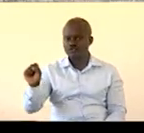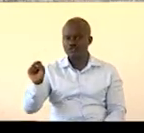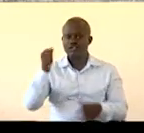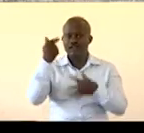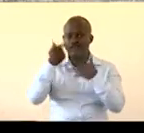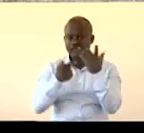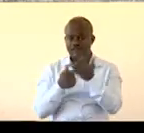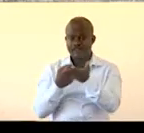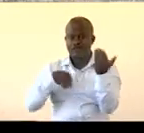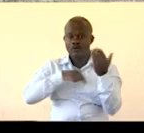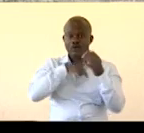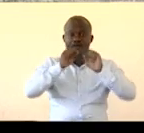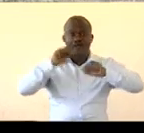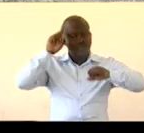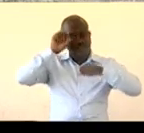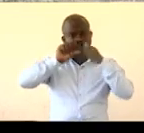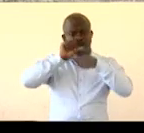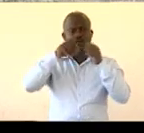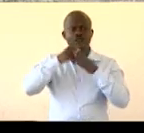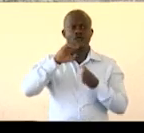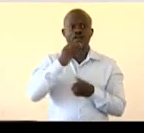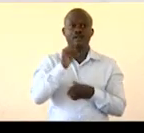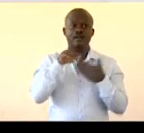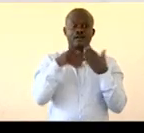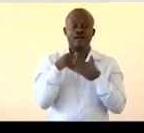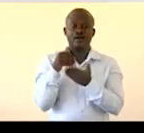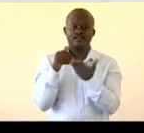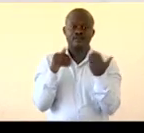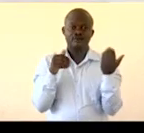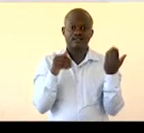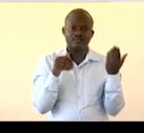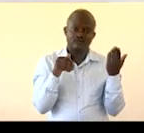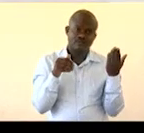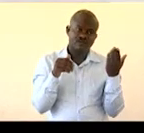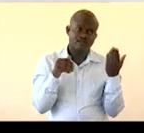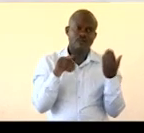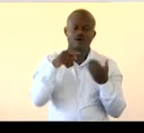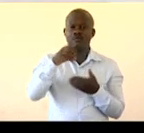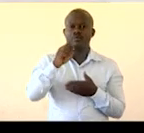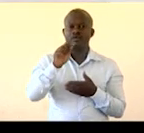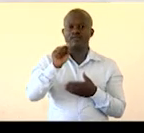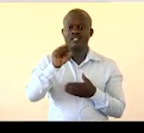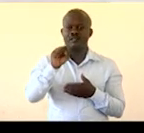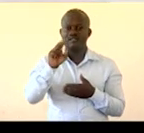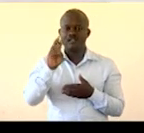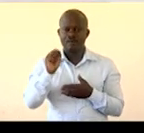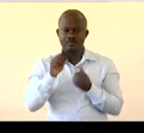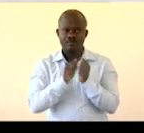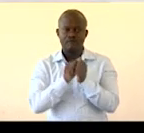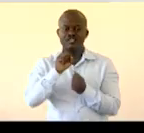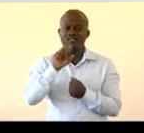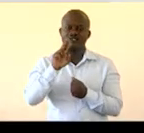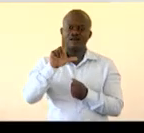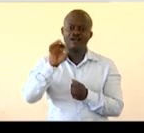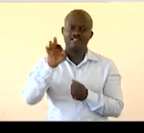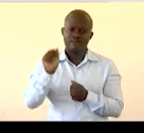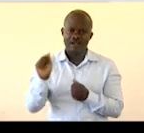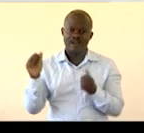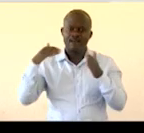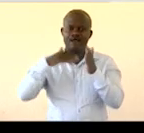Here, we can think about chemicals like nitrogen, potassium, sulfur,